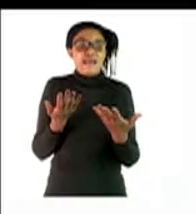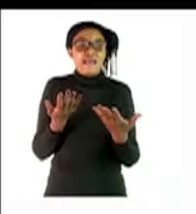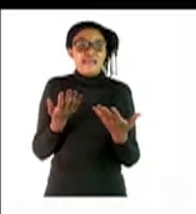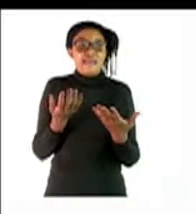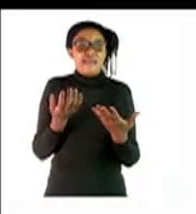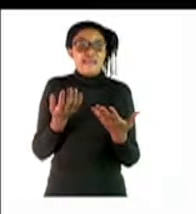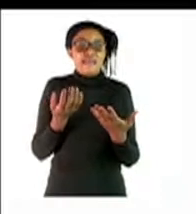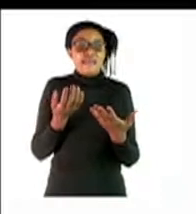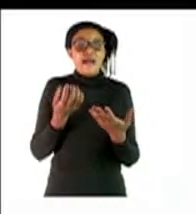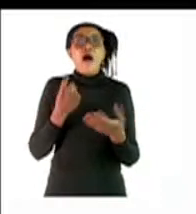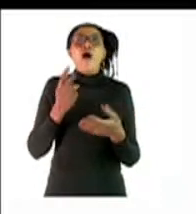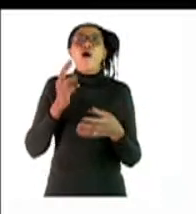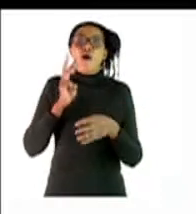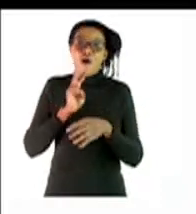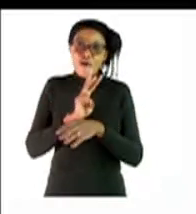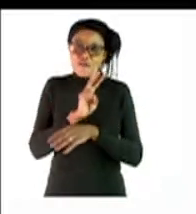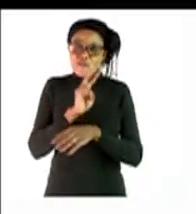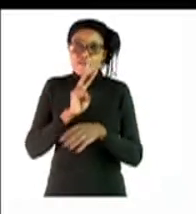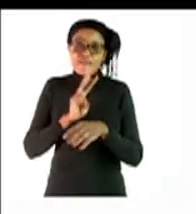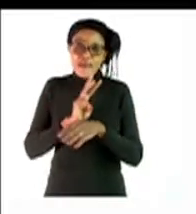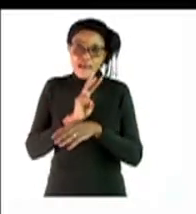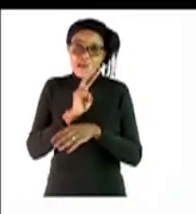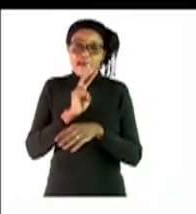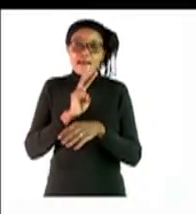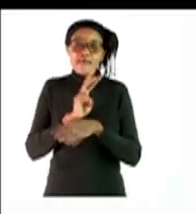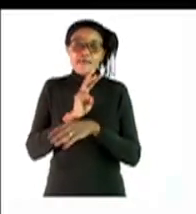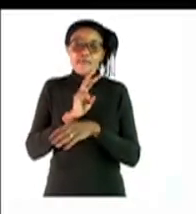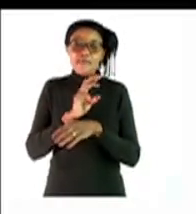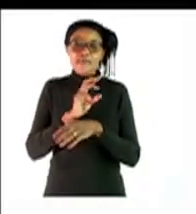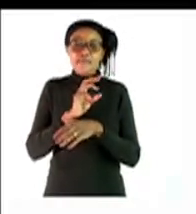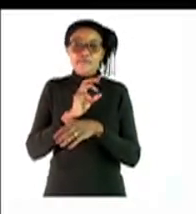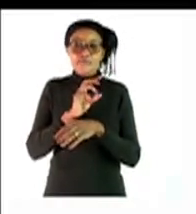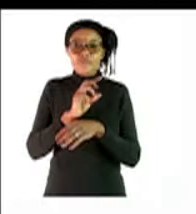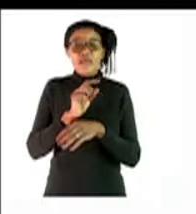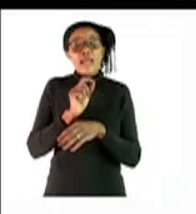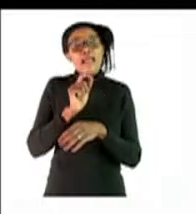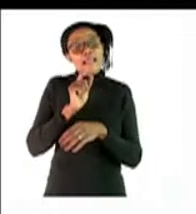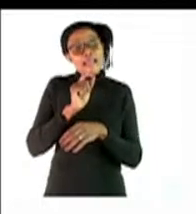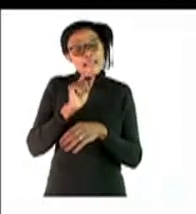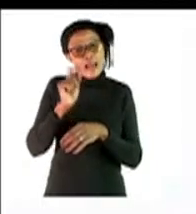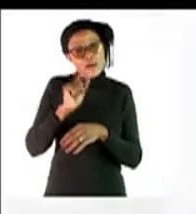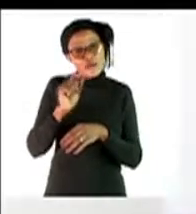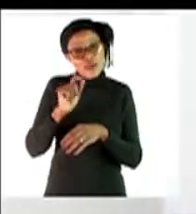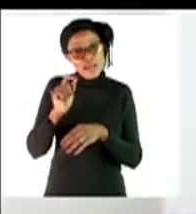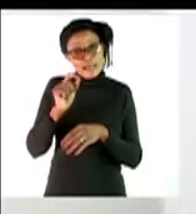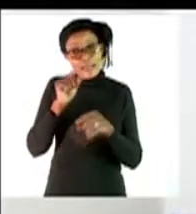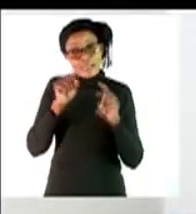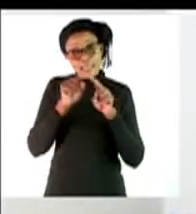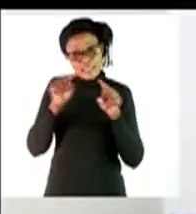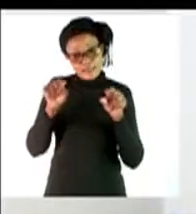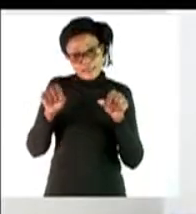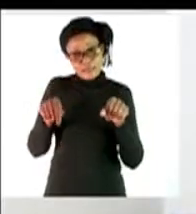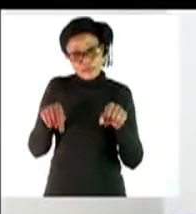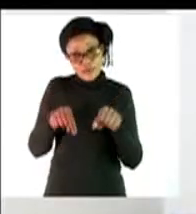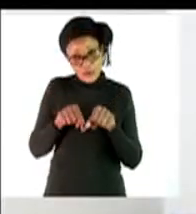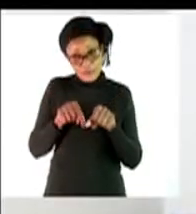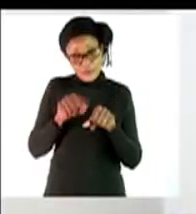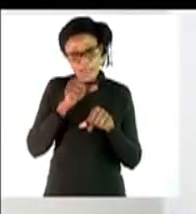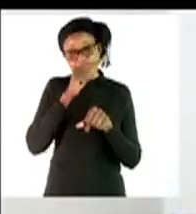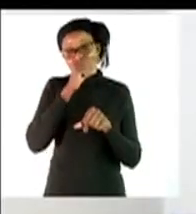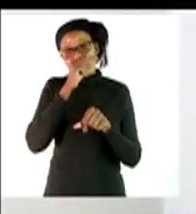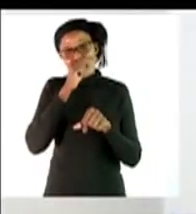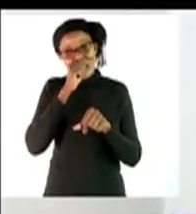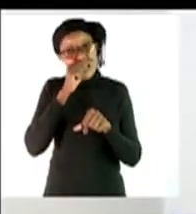is third. So we will write in the word, not the number, but